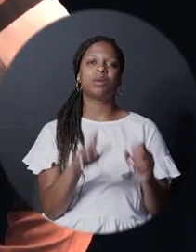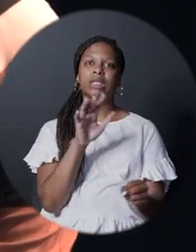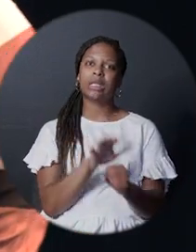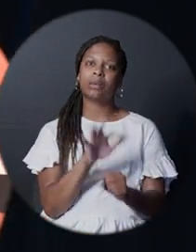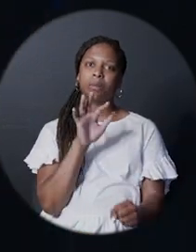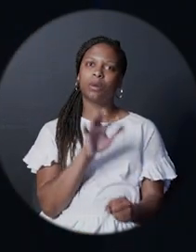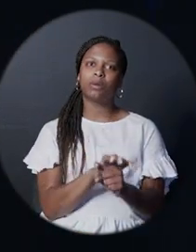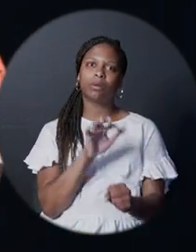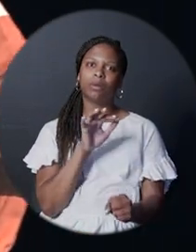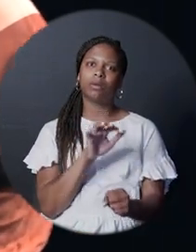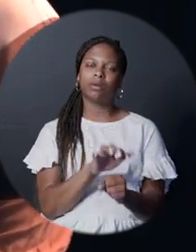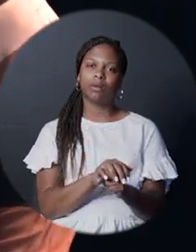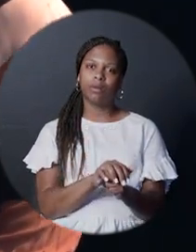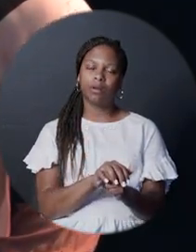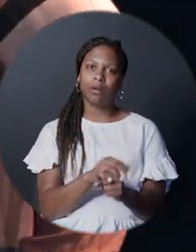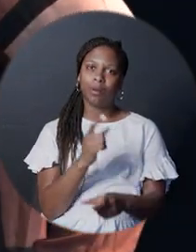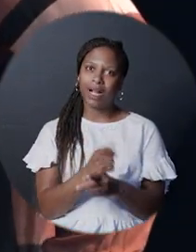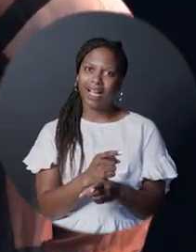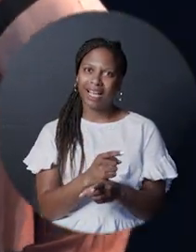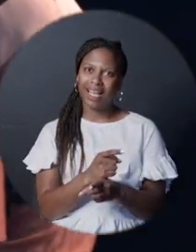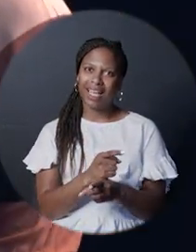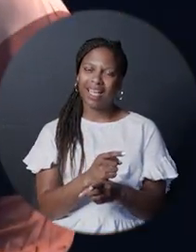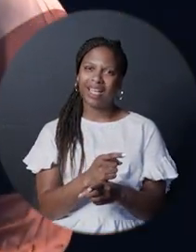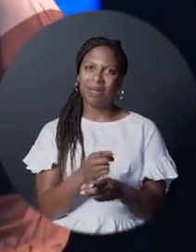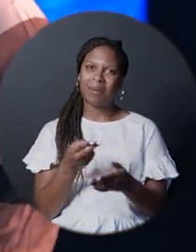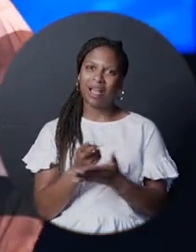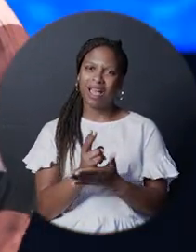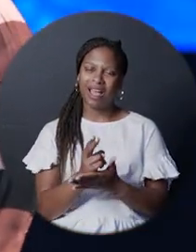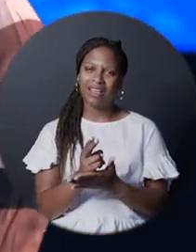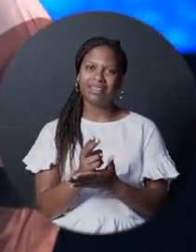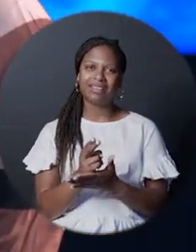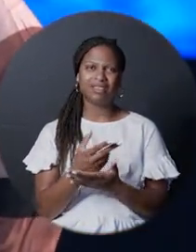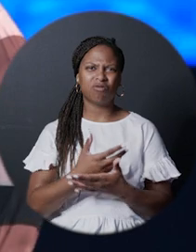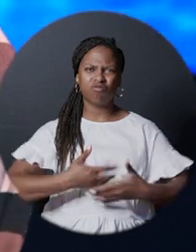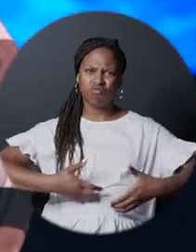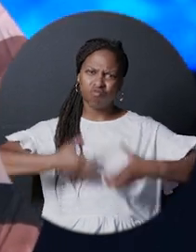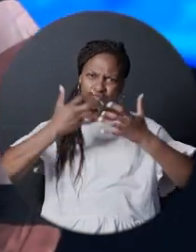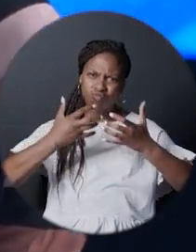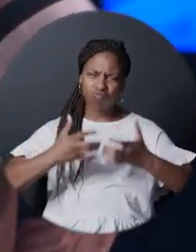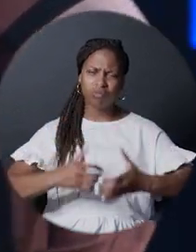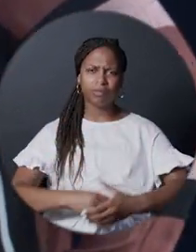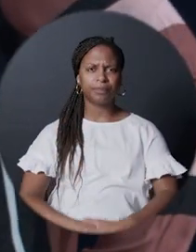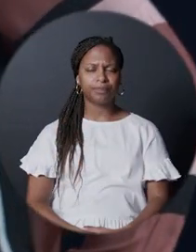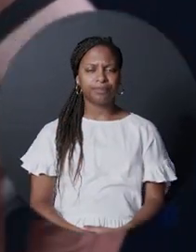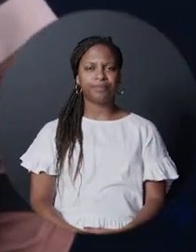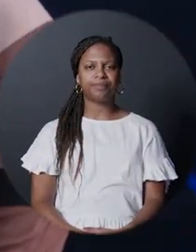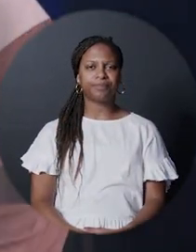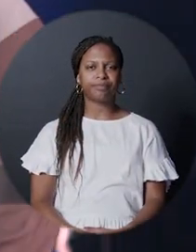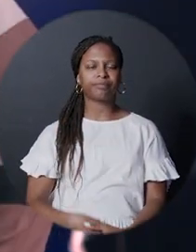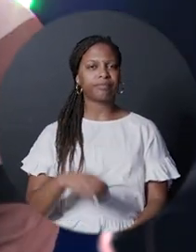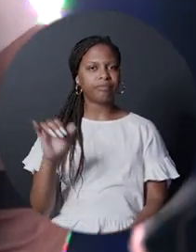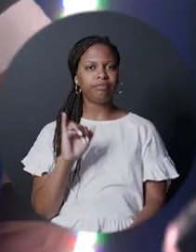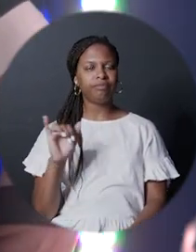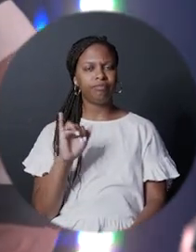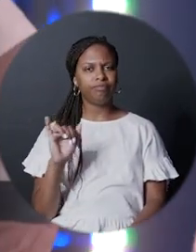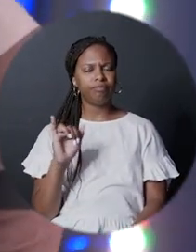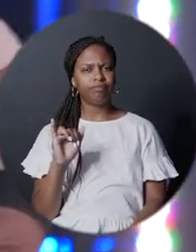For some of us, it's a temper. Right? Let's be honest. It's anger.